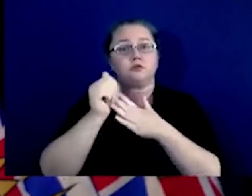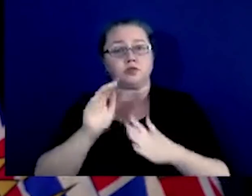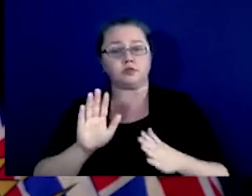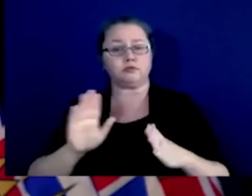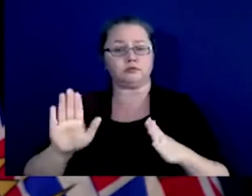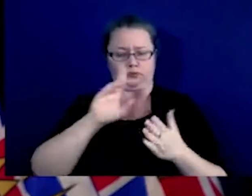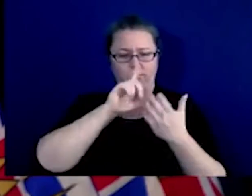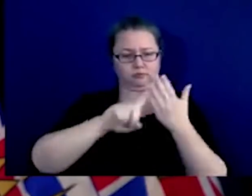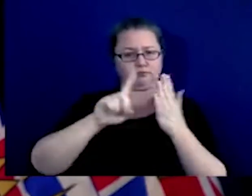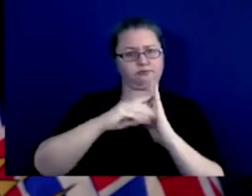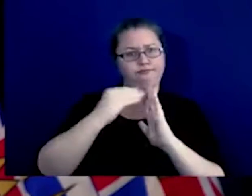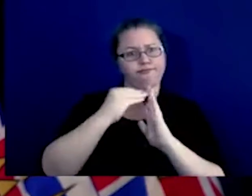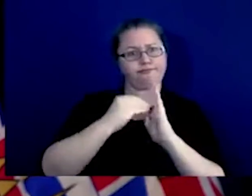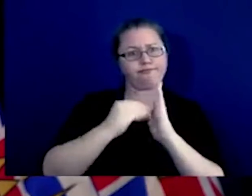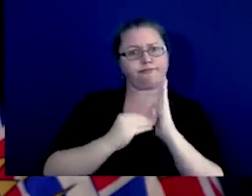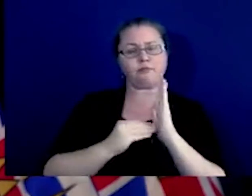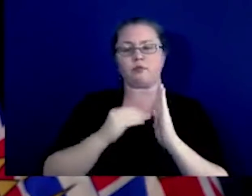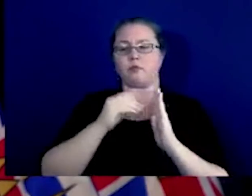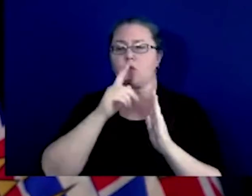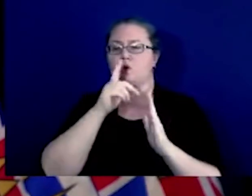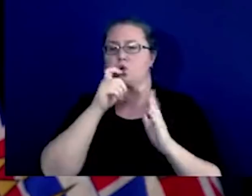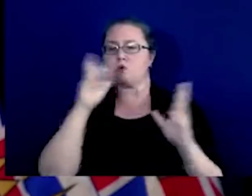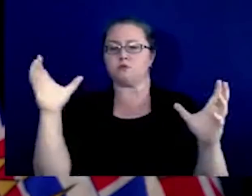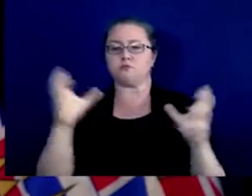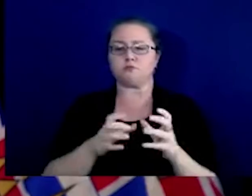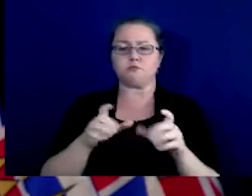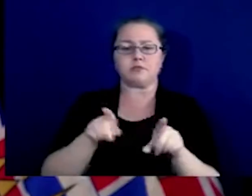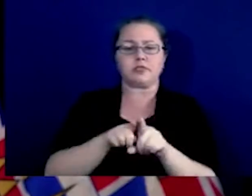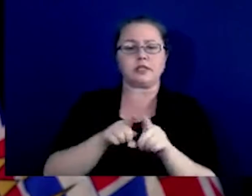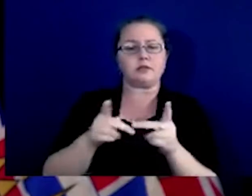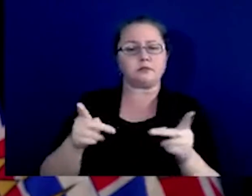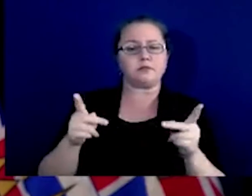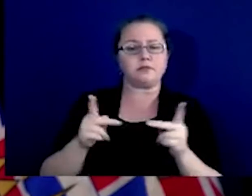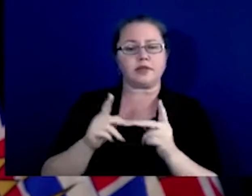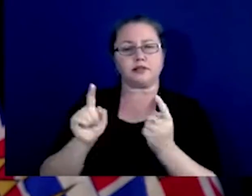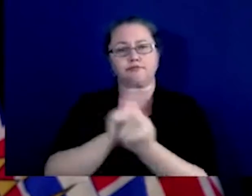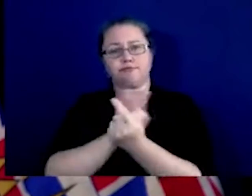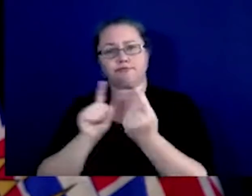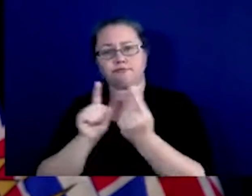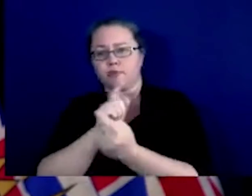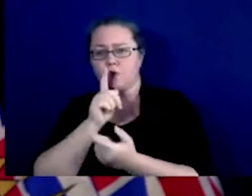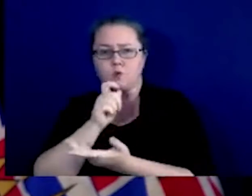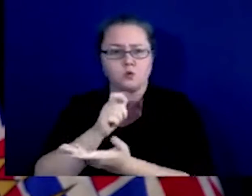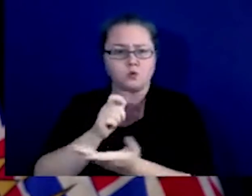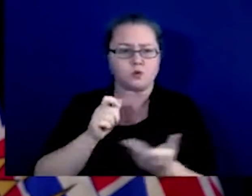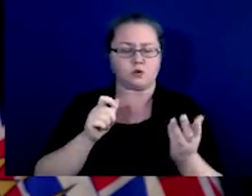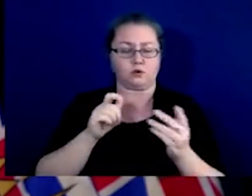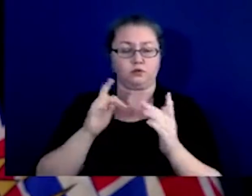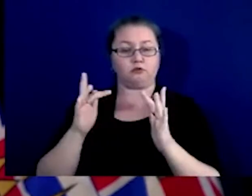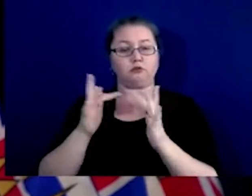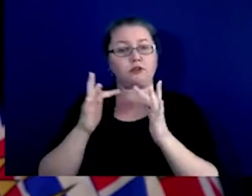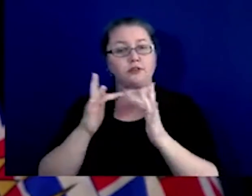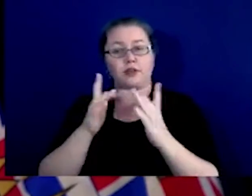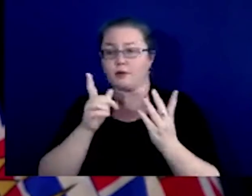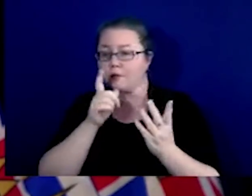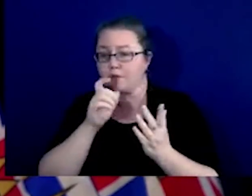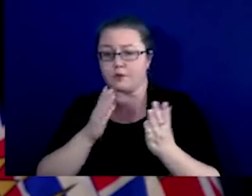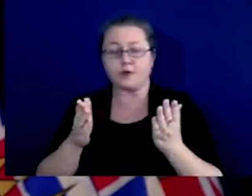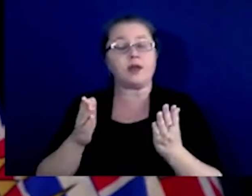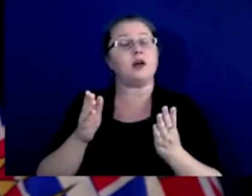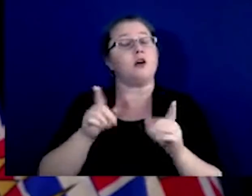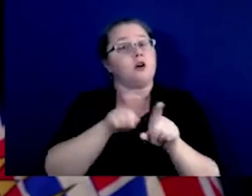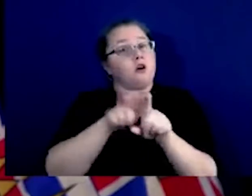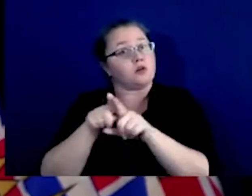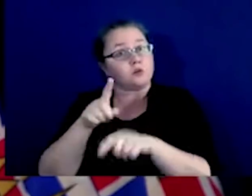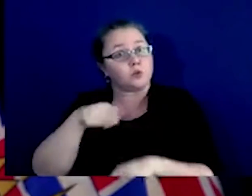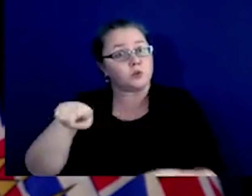numbers of people depending on the size of the room. This goes a long way to supporting rapid contact tracing as well, should it be